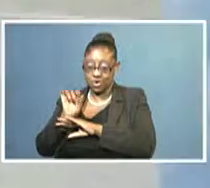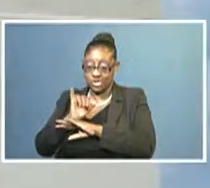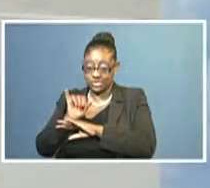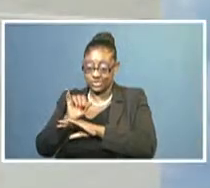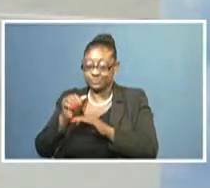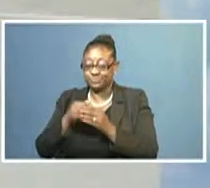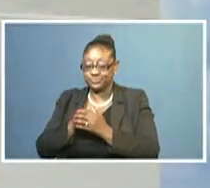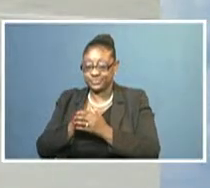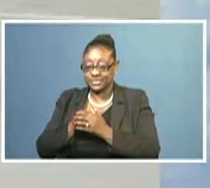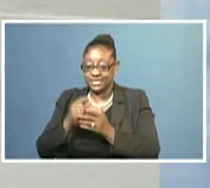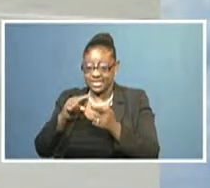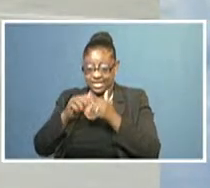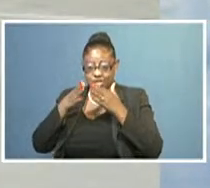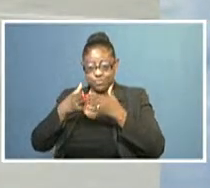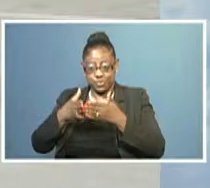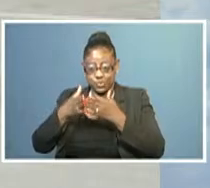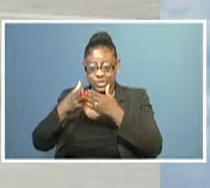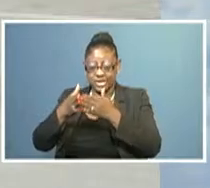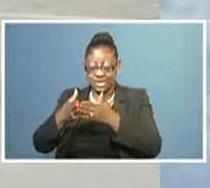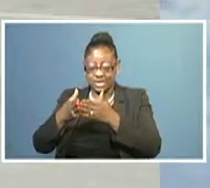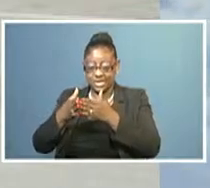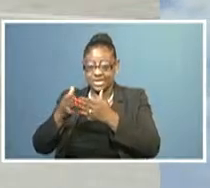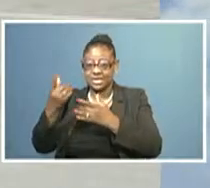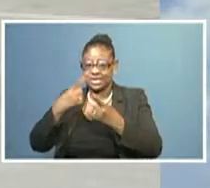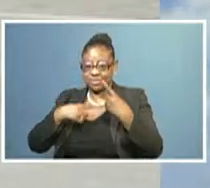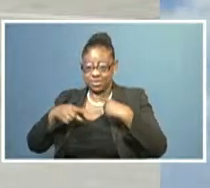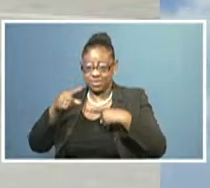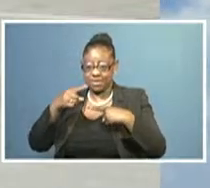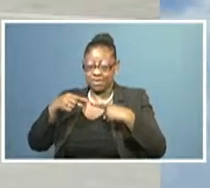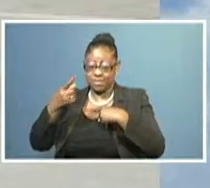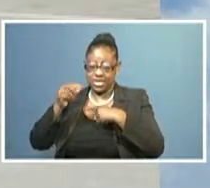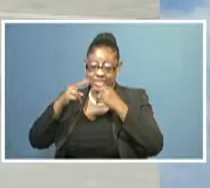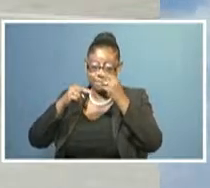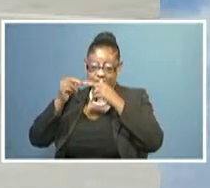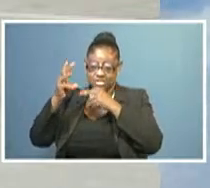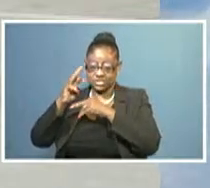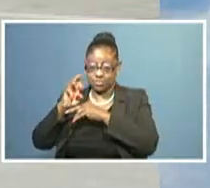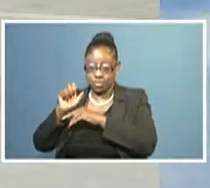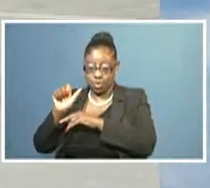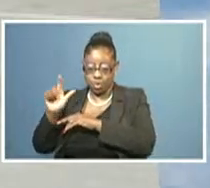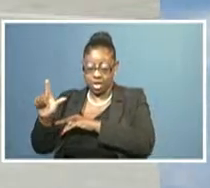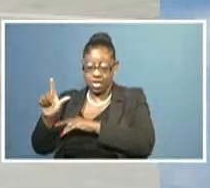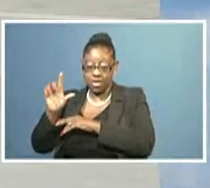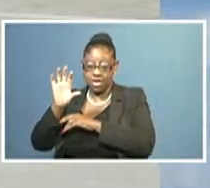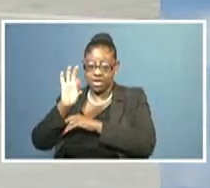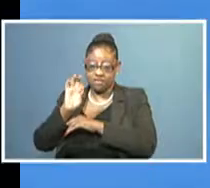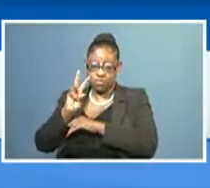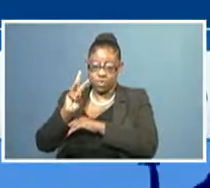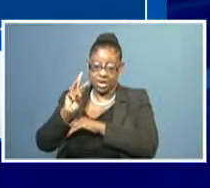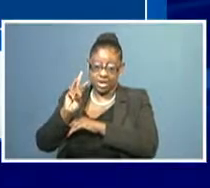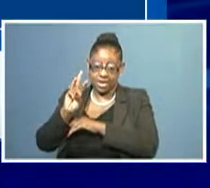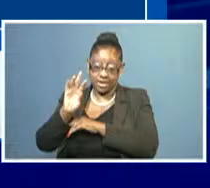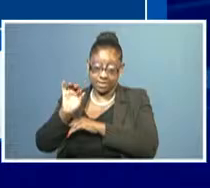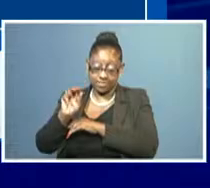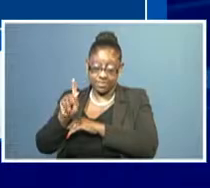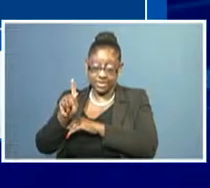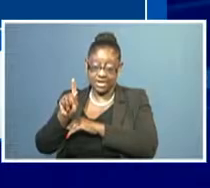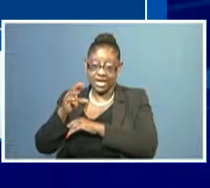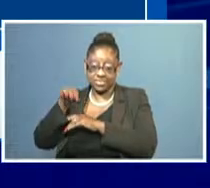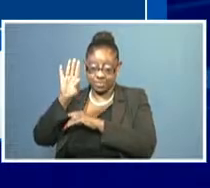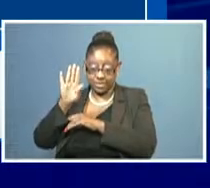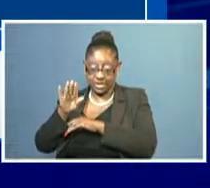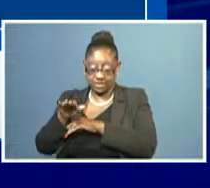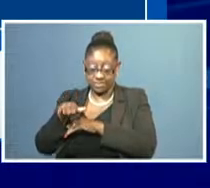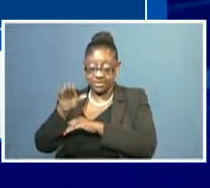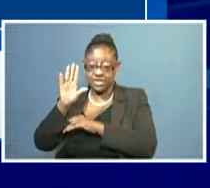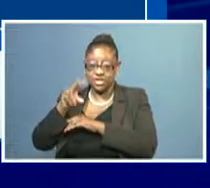degrees. And your boating forecast tonight is brought to you by Builders Mall, home of FYP, the Tall King, and the Paint Center. In the